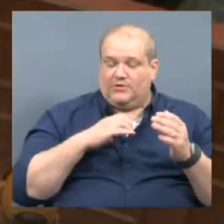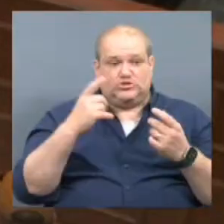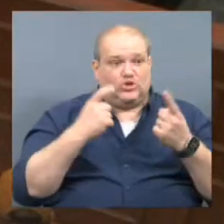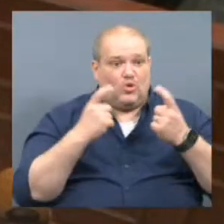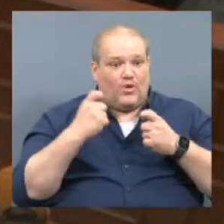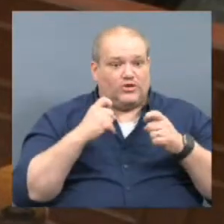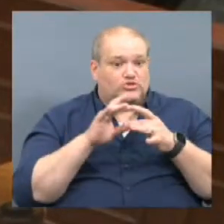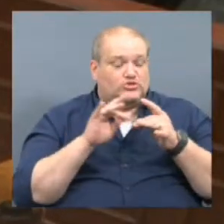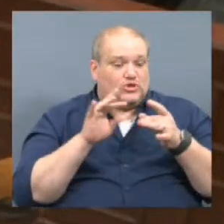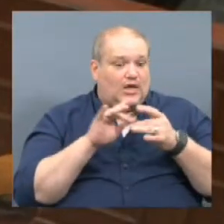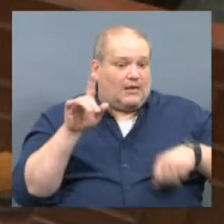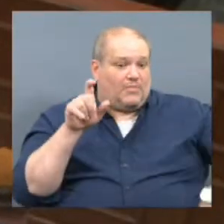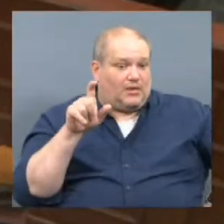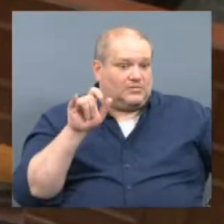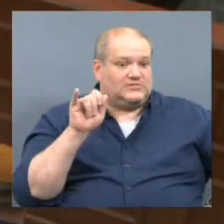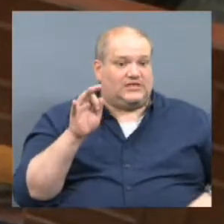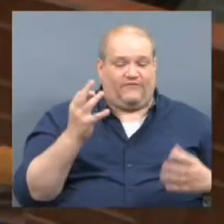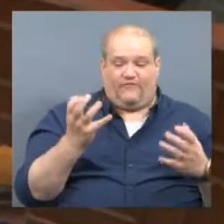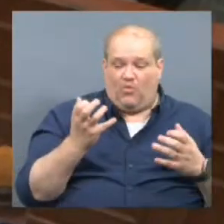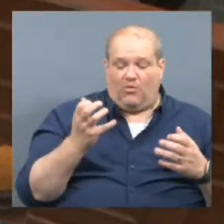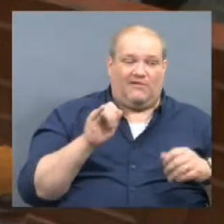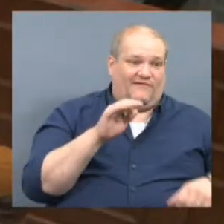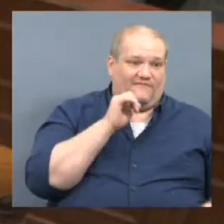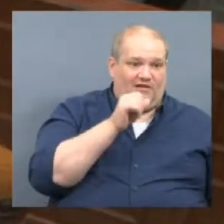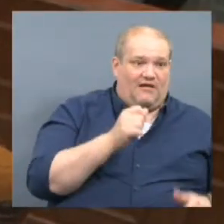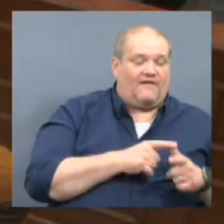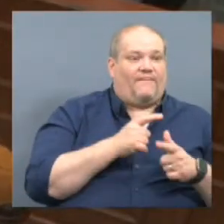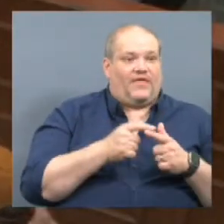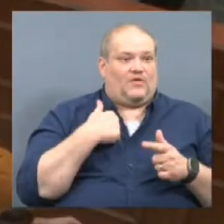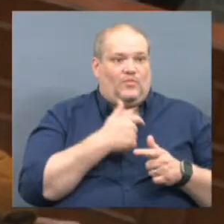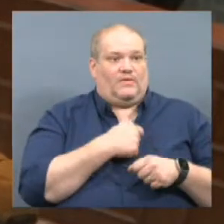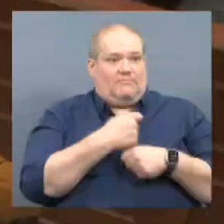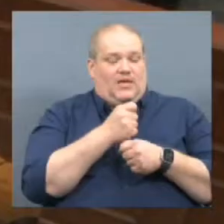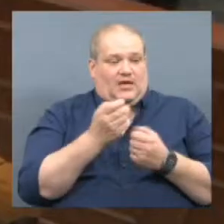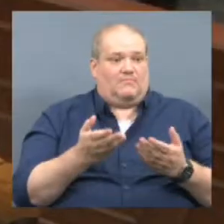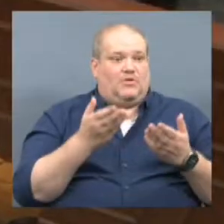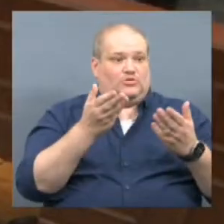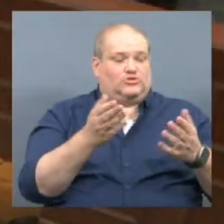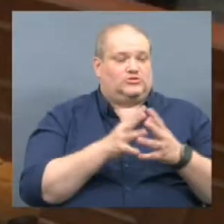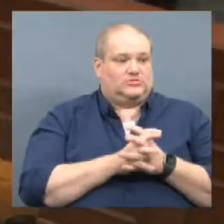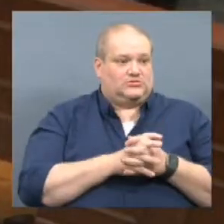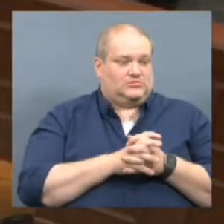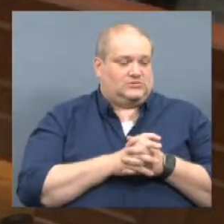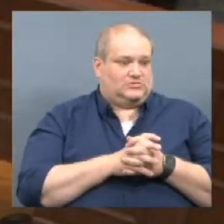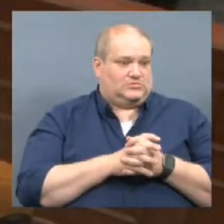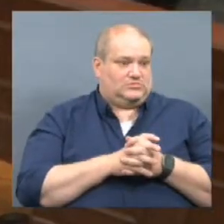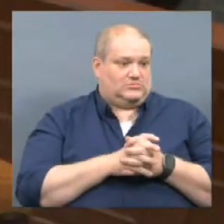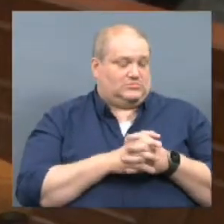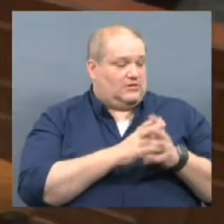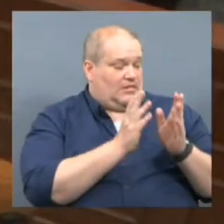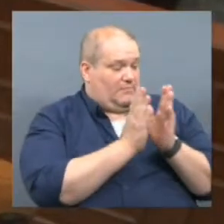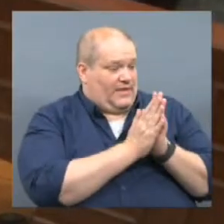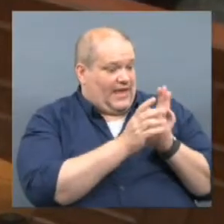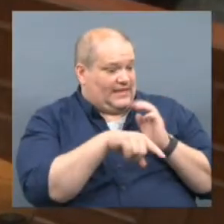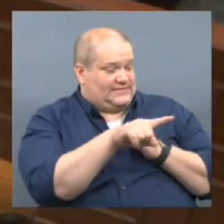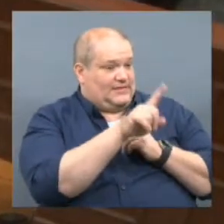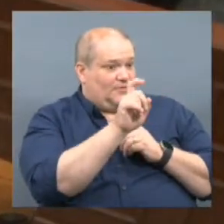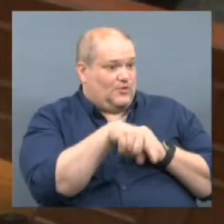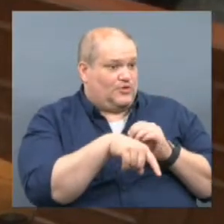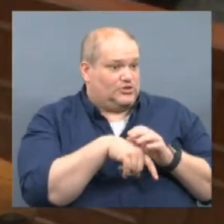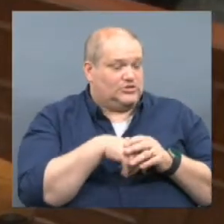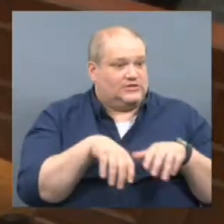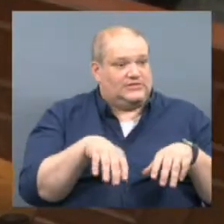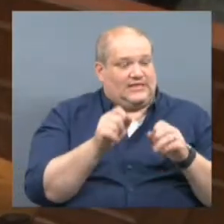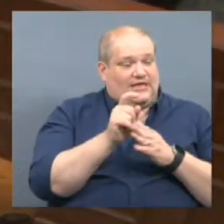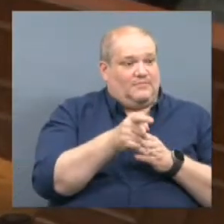questions or comments. If you'd like to do that, if not, then we'll make a motion for either way. Can I ask them a question? Take a